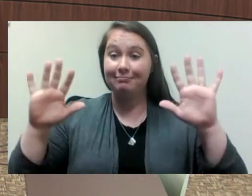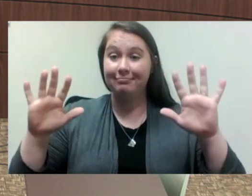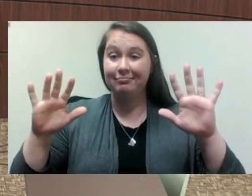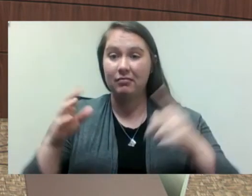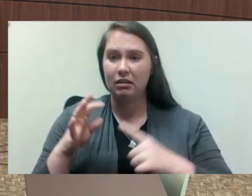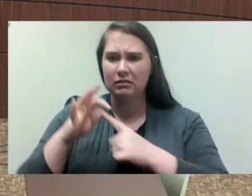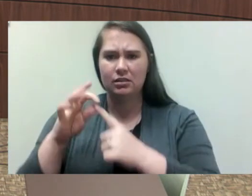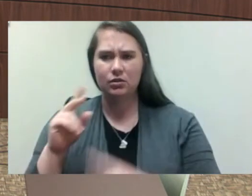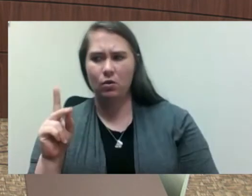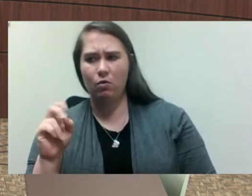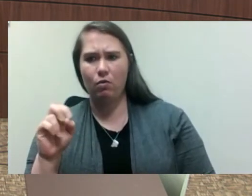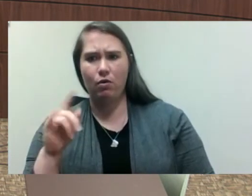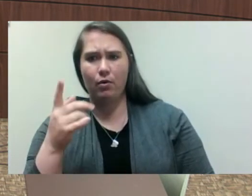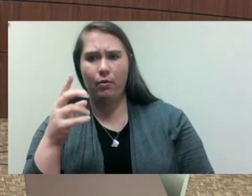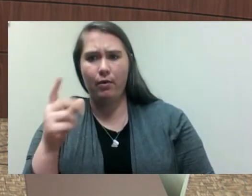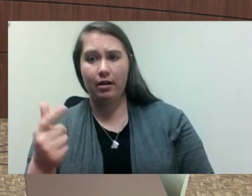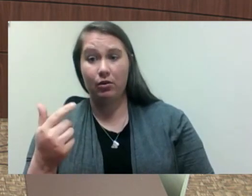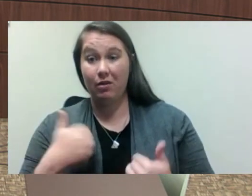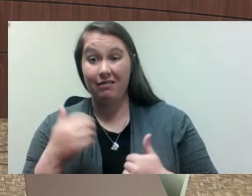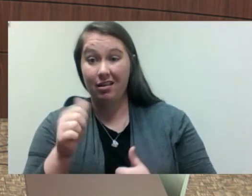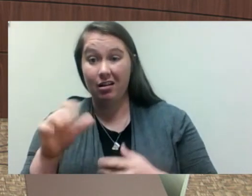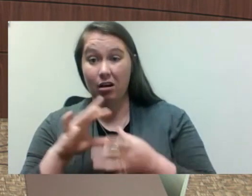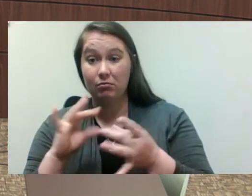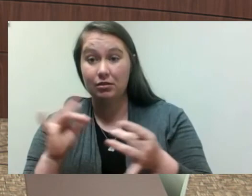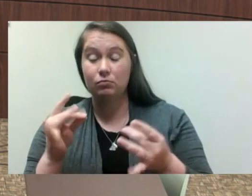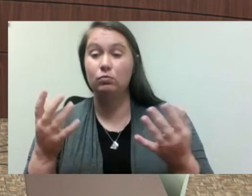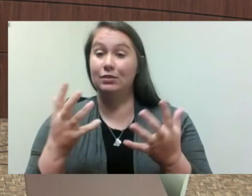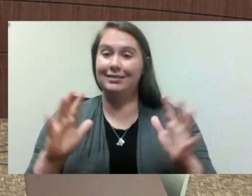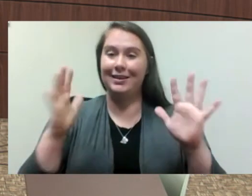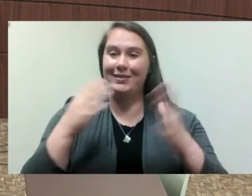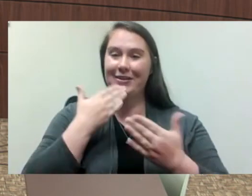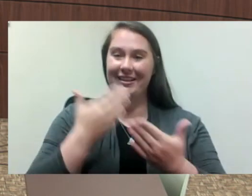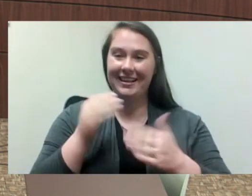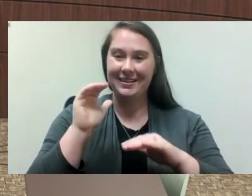are adjourned. Unless, Ms. Cordova, did you want to say? Yeah. Okay. We're adjourned. Good night.